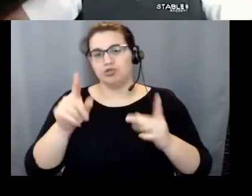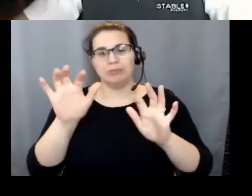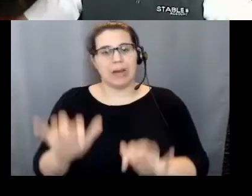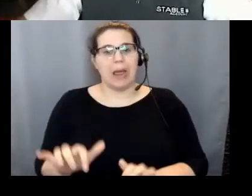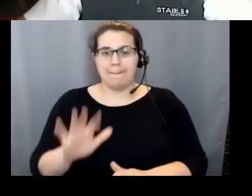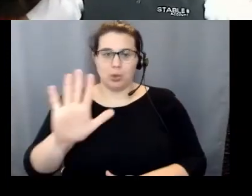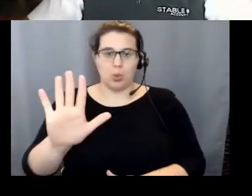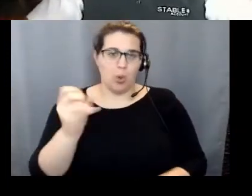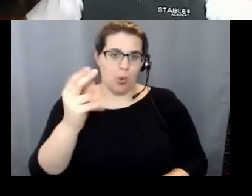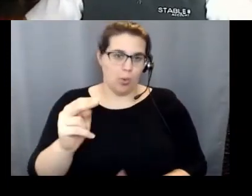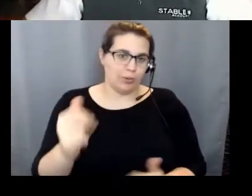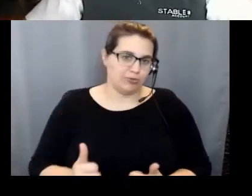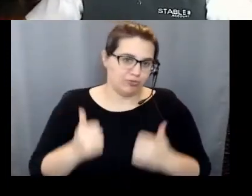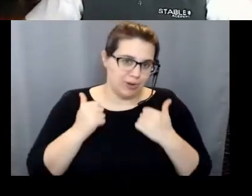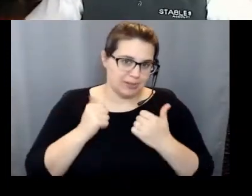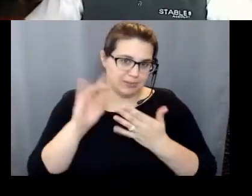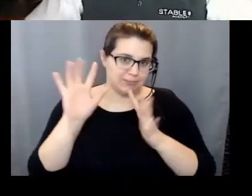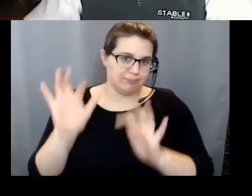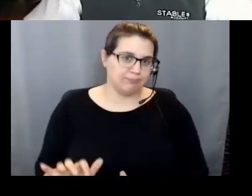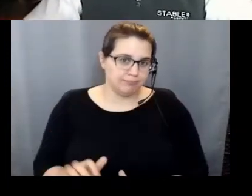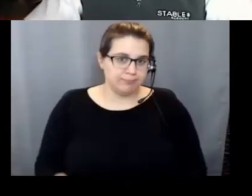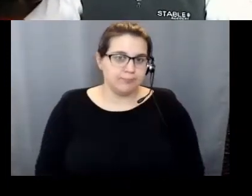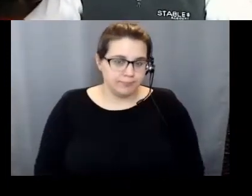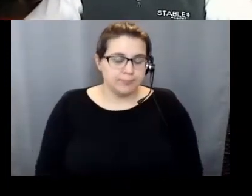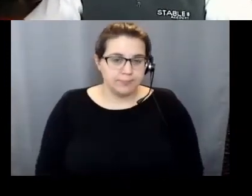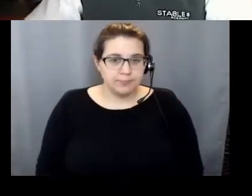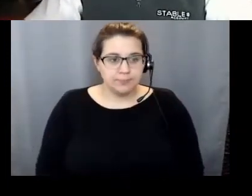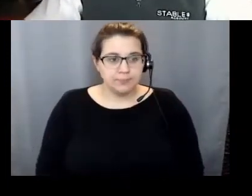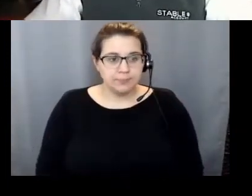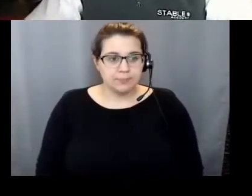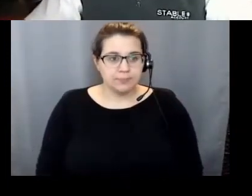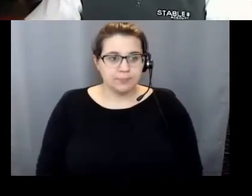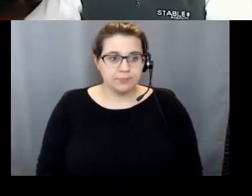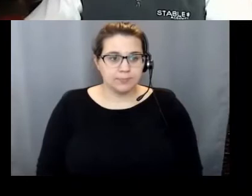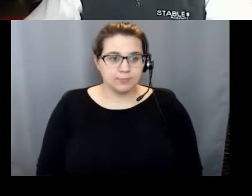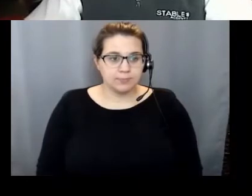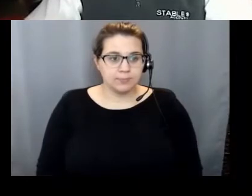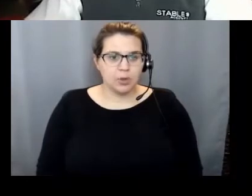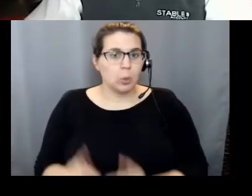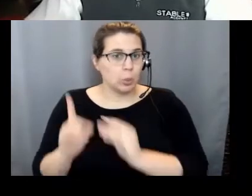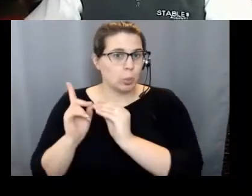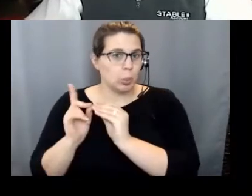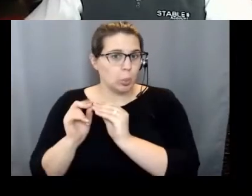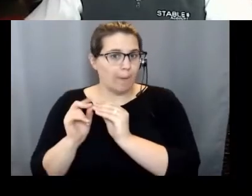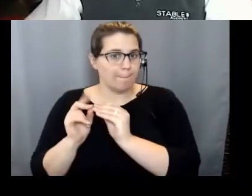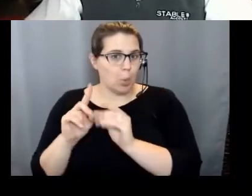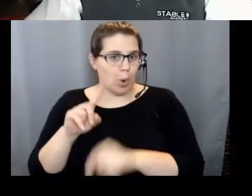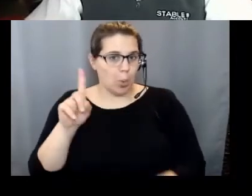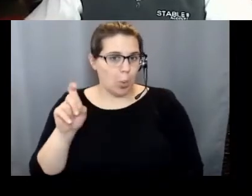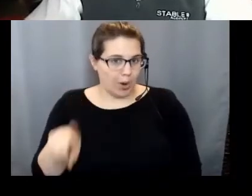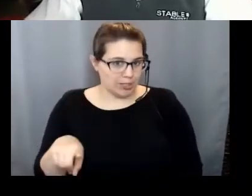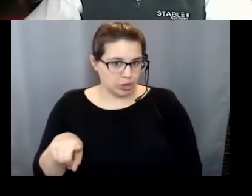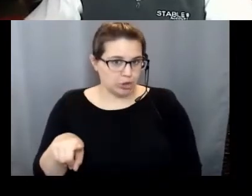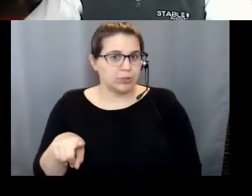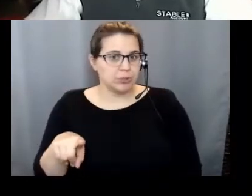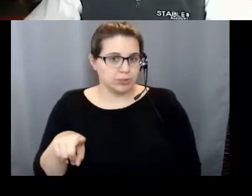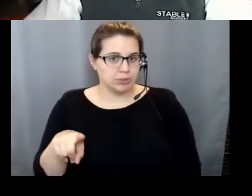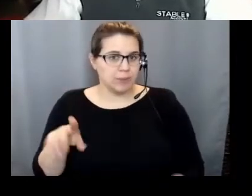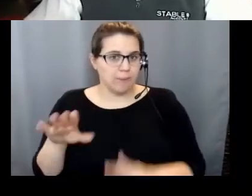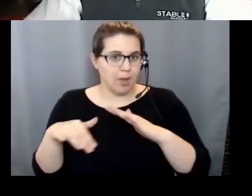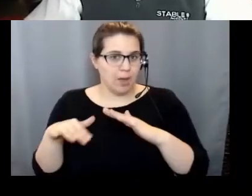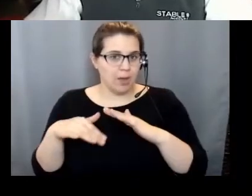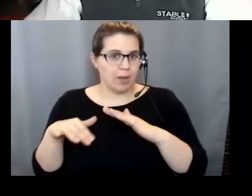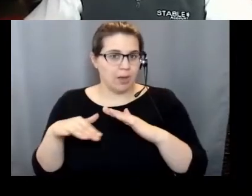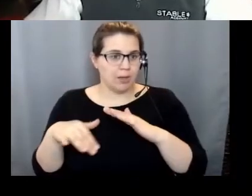separate residential address information for yourself. There's one more question that's asked before we go to the next screen.